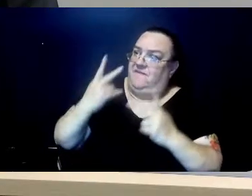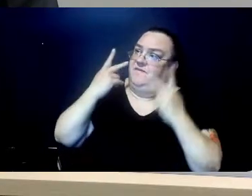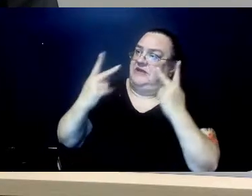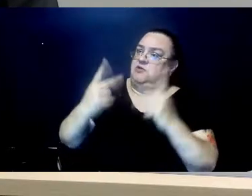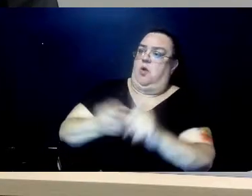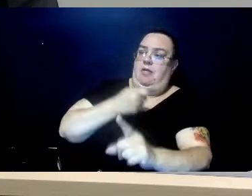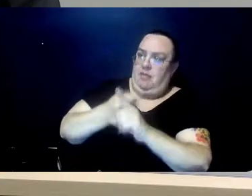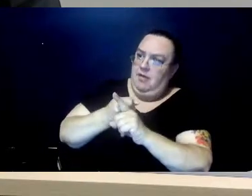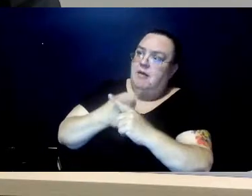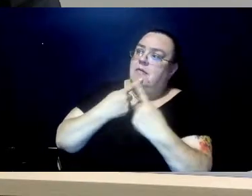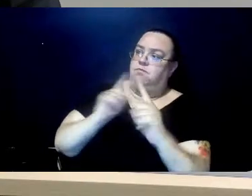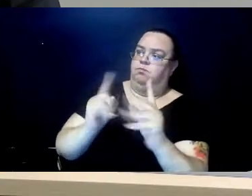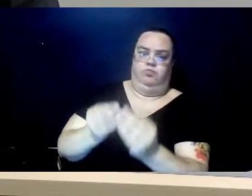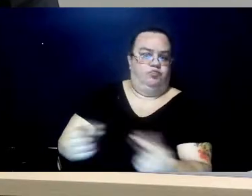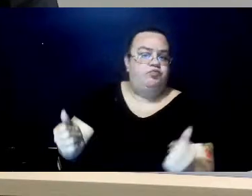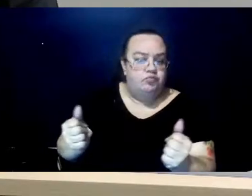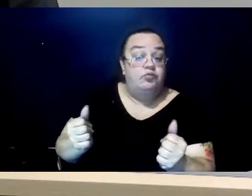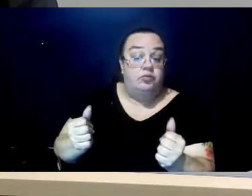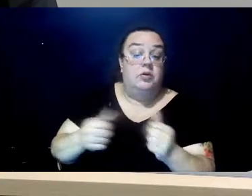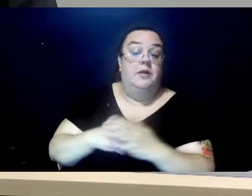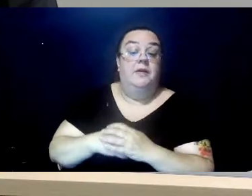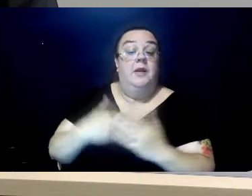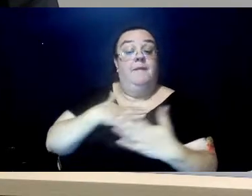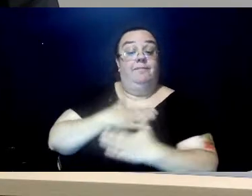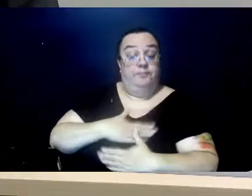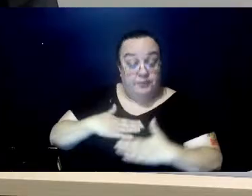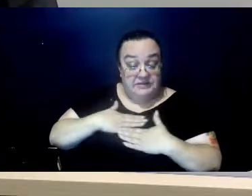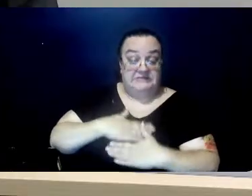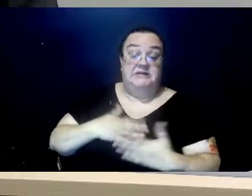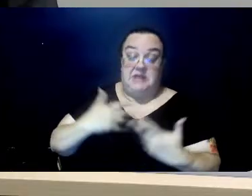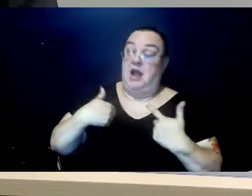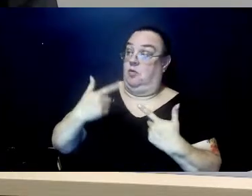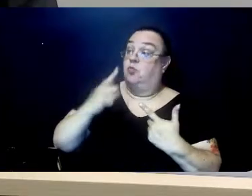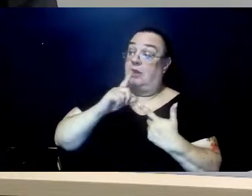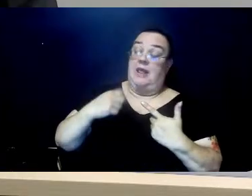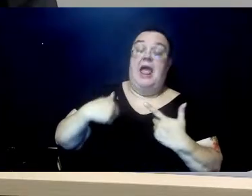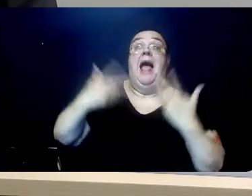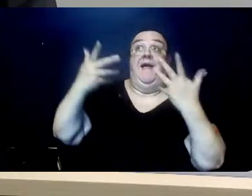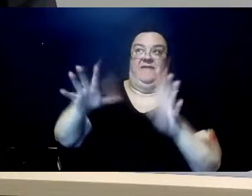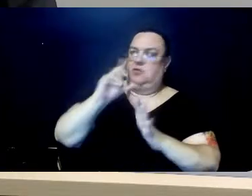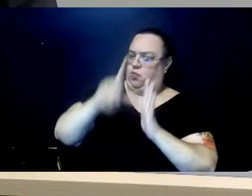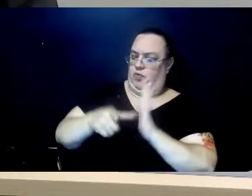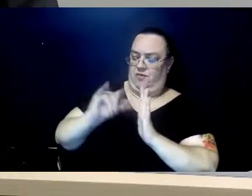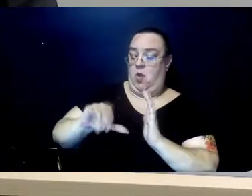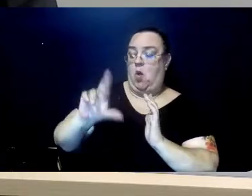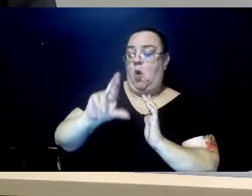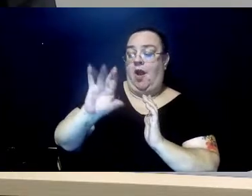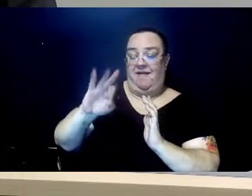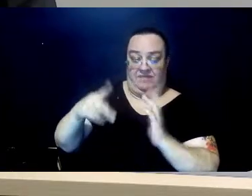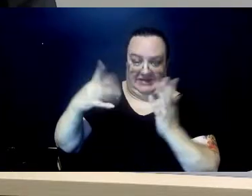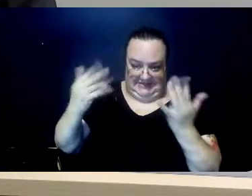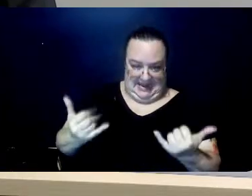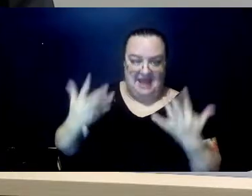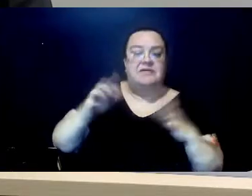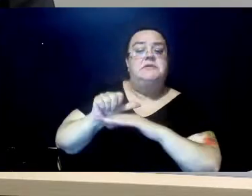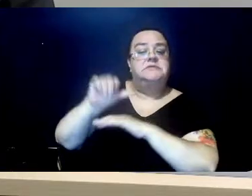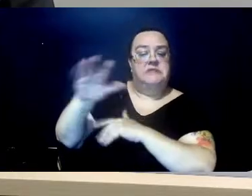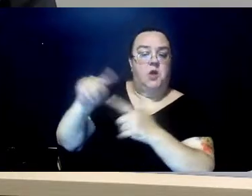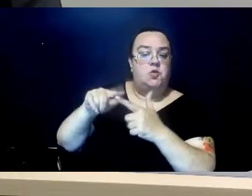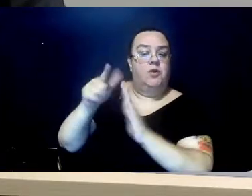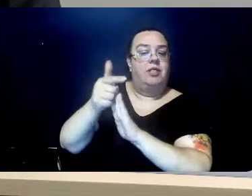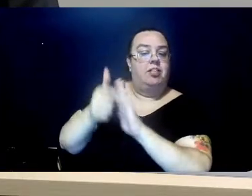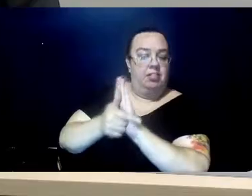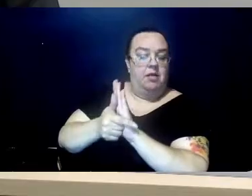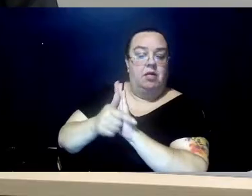anticipate I finished reviewing the RFP today. It's been sent to Mr. Deloach for legal sufficiency